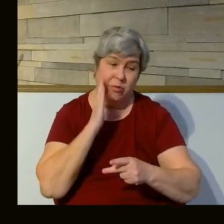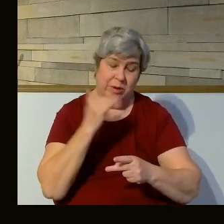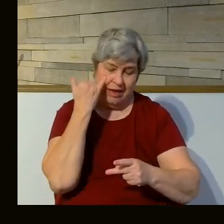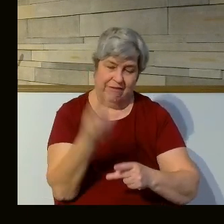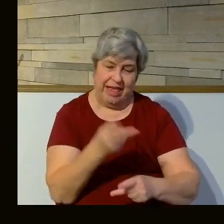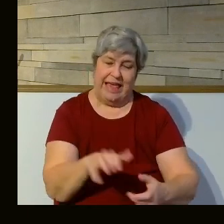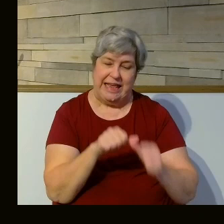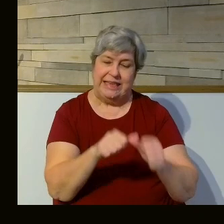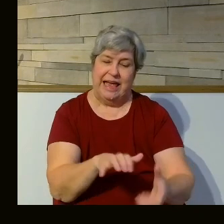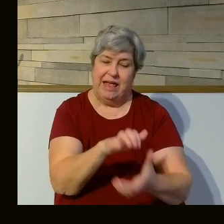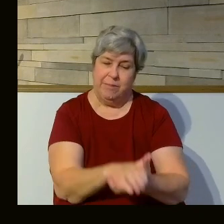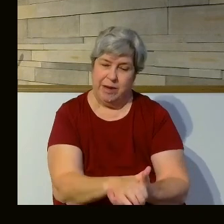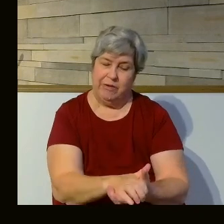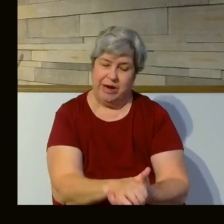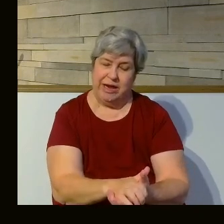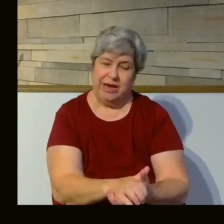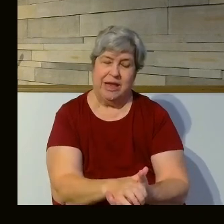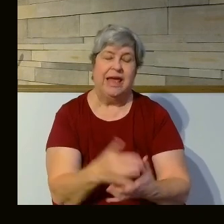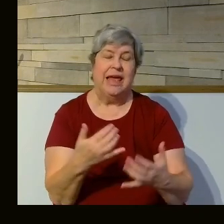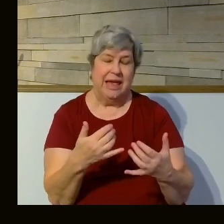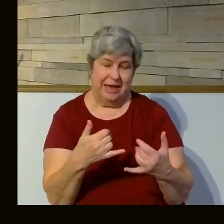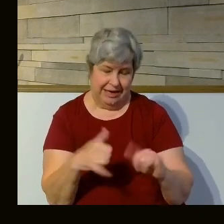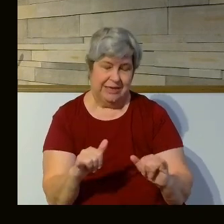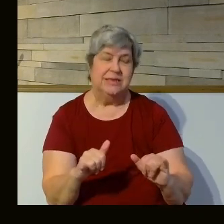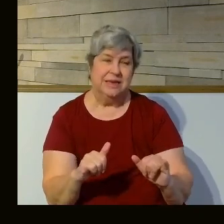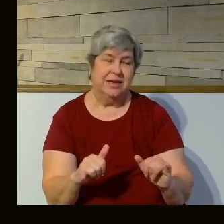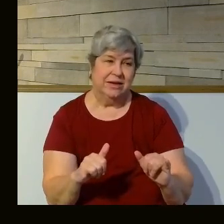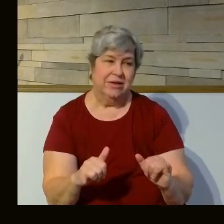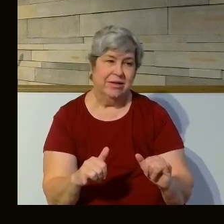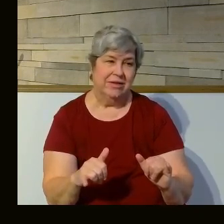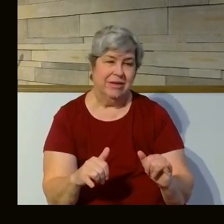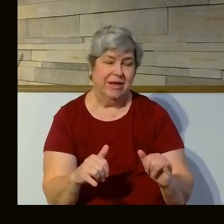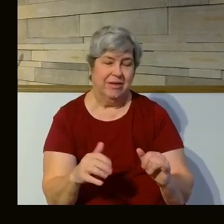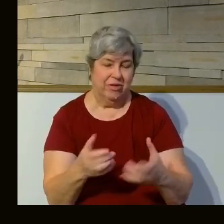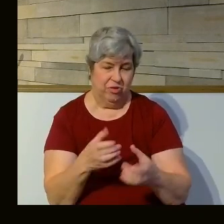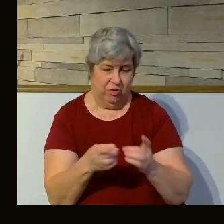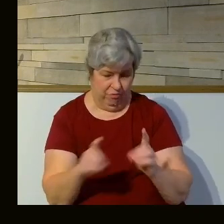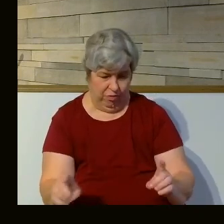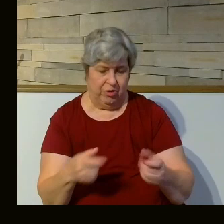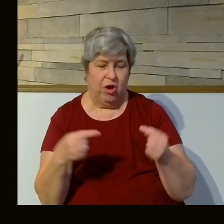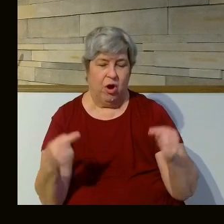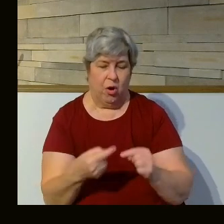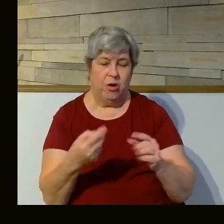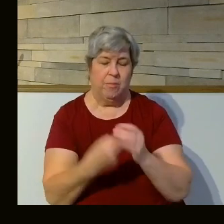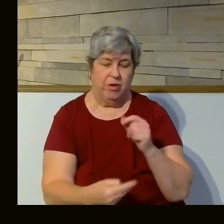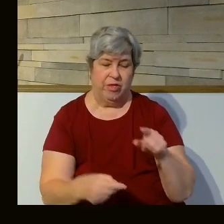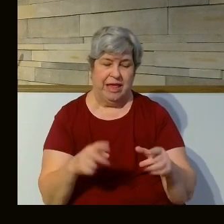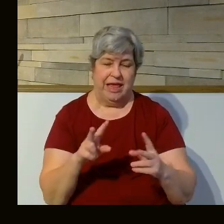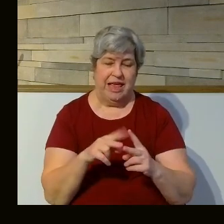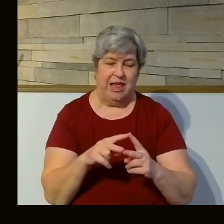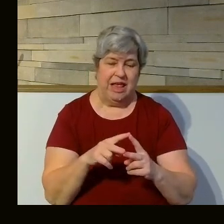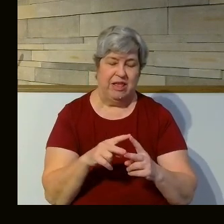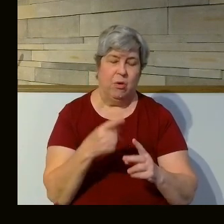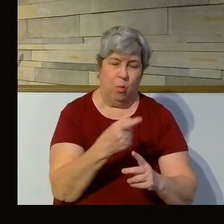for them to stay together, end quote. That means that one or both parties have stopped putting Jesus